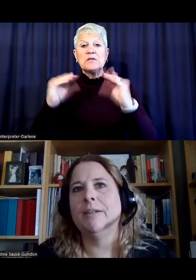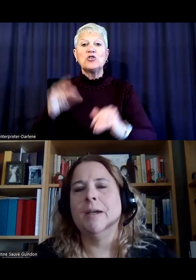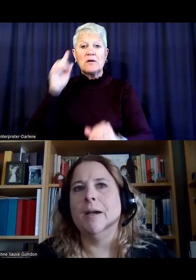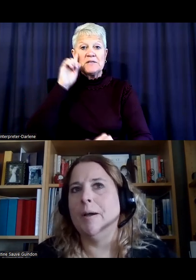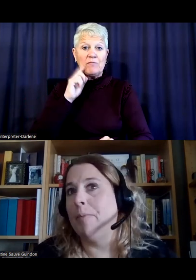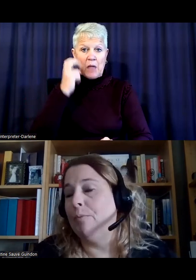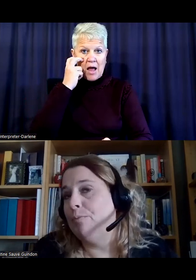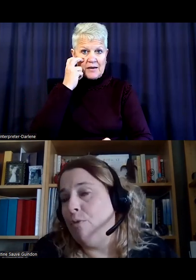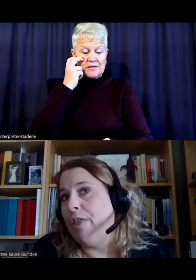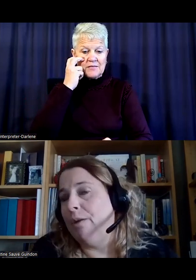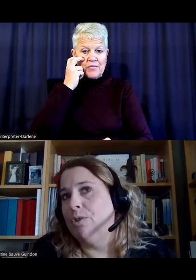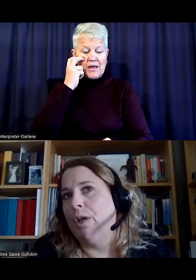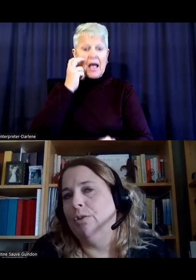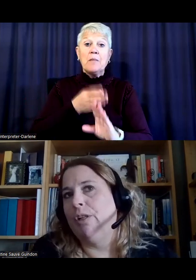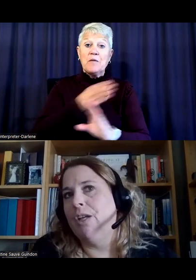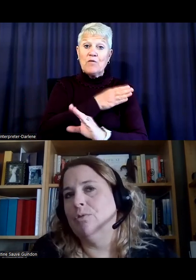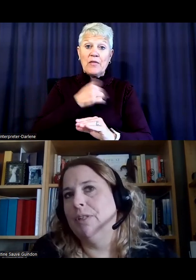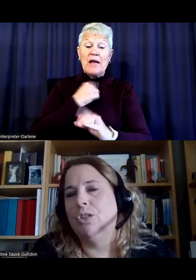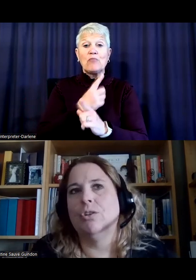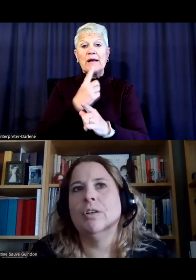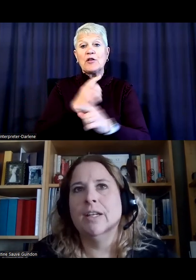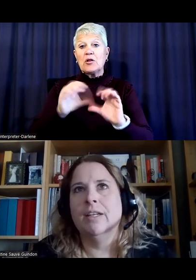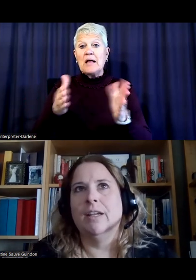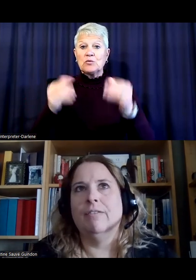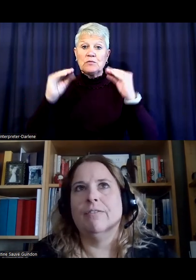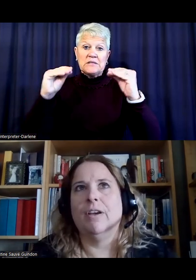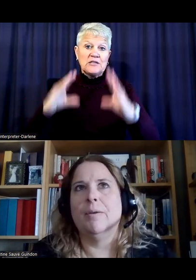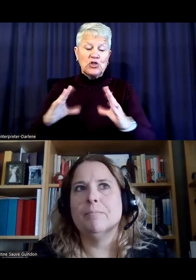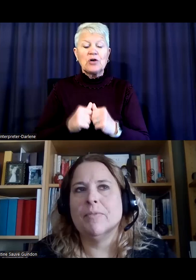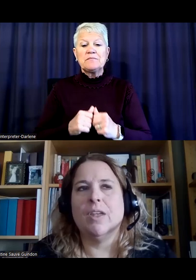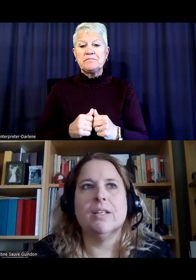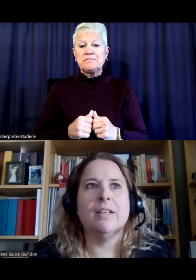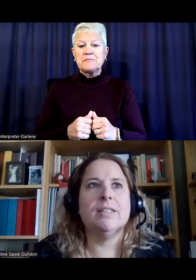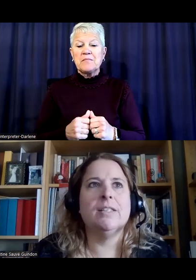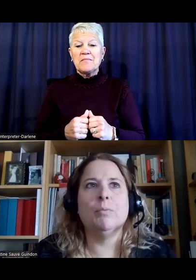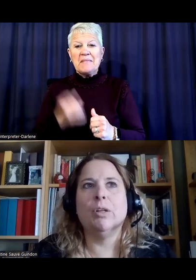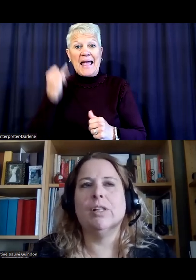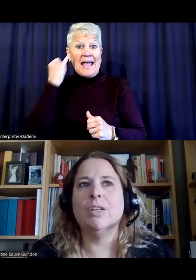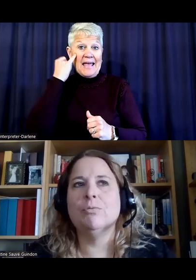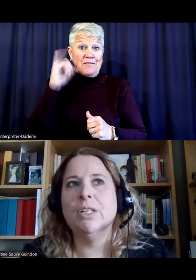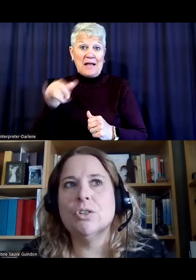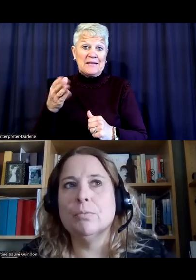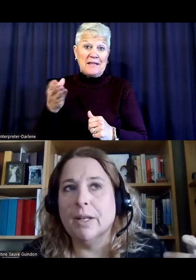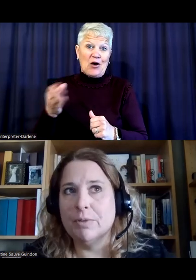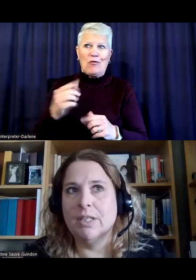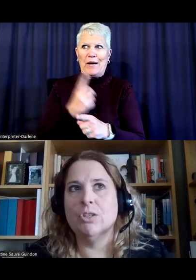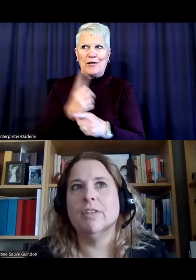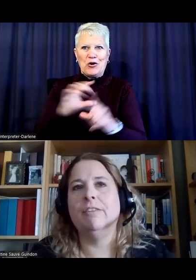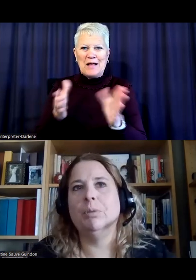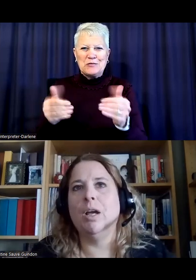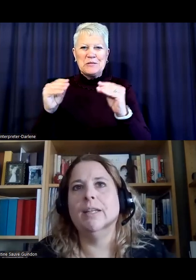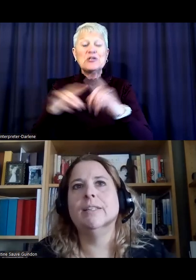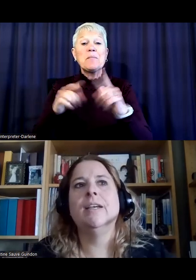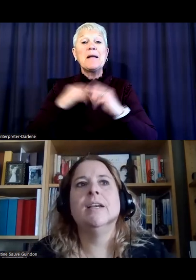deafblind. Before that, I was a regular classroom teacher. That exists, a regular classroom teacher, but I was a teacher of